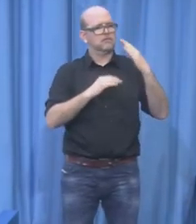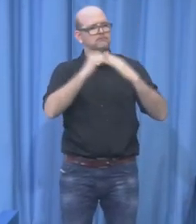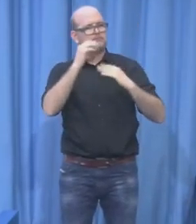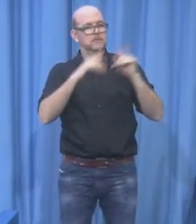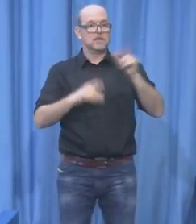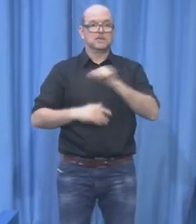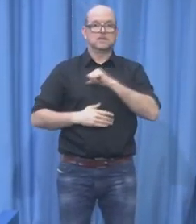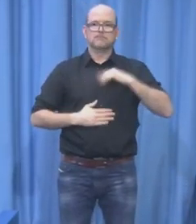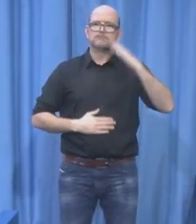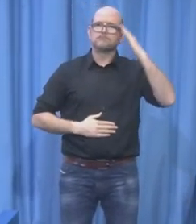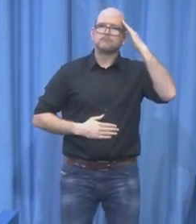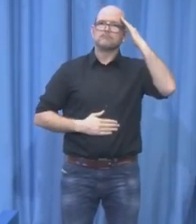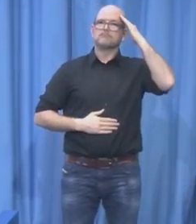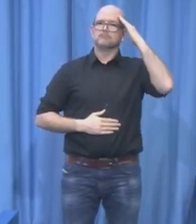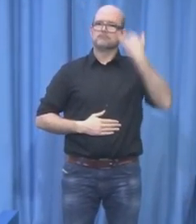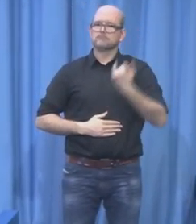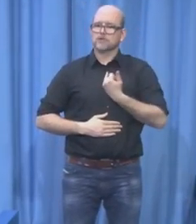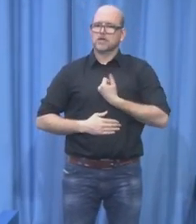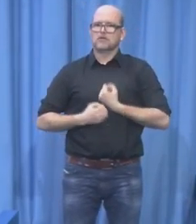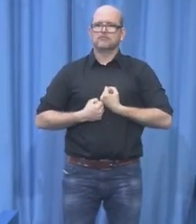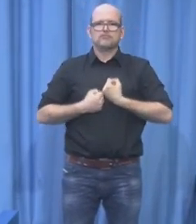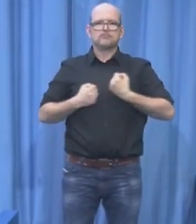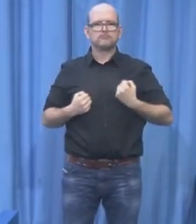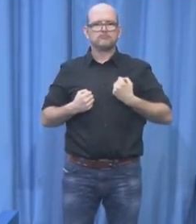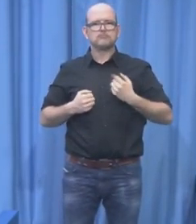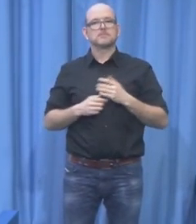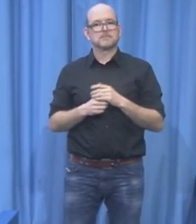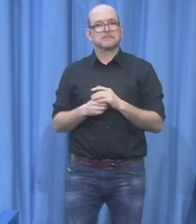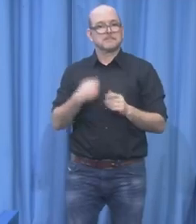just a job. So we're there for the long term for people.